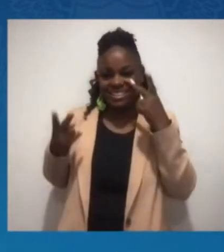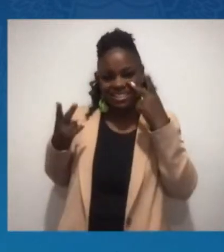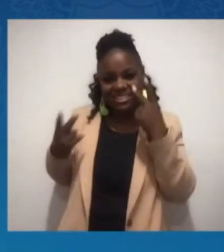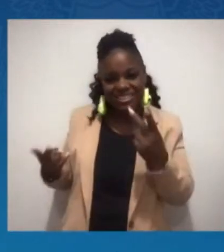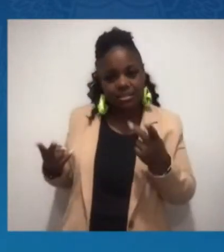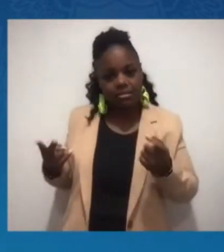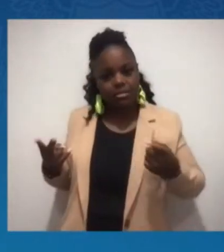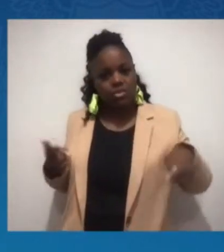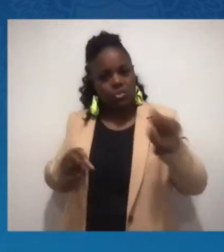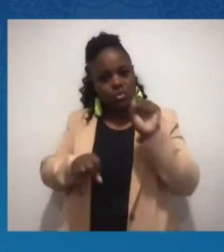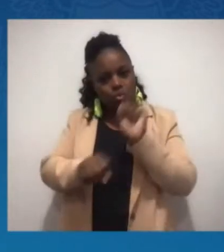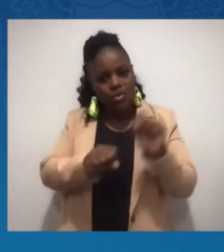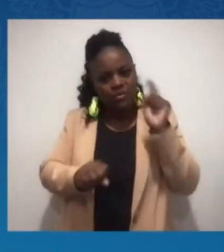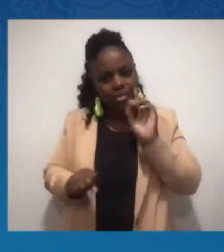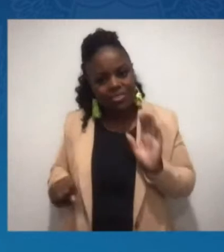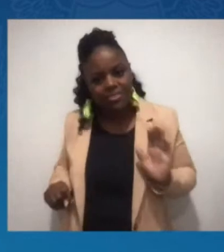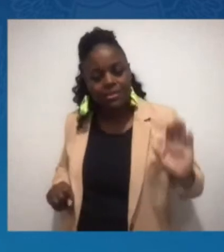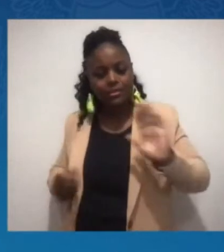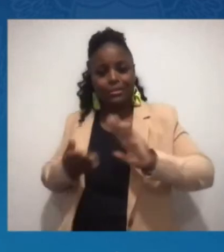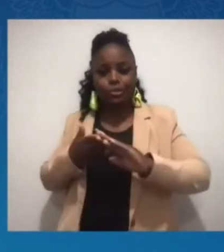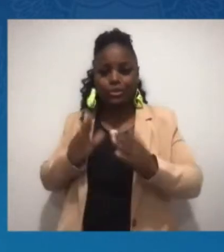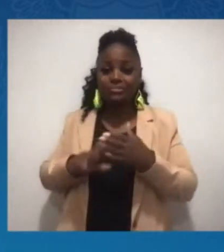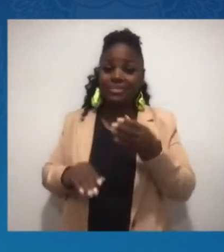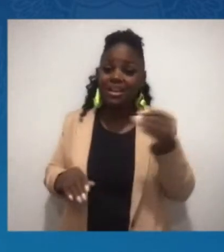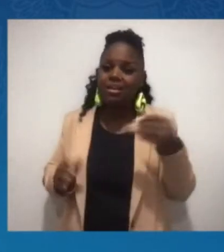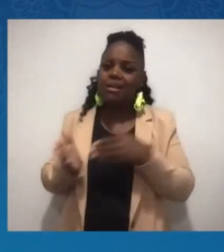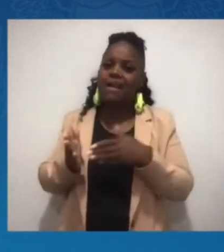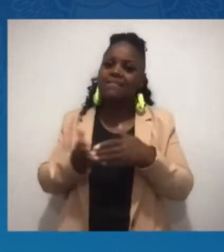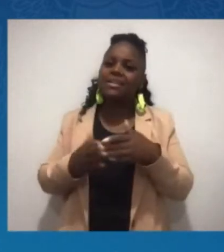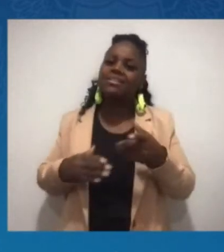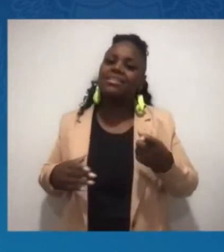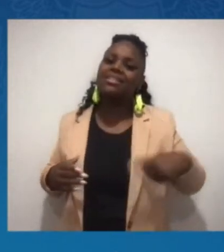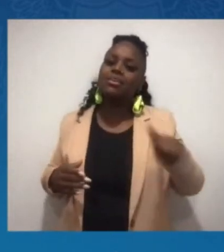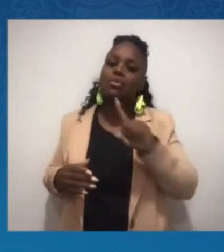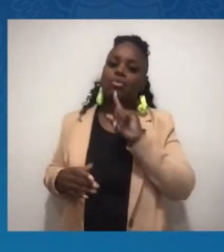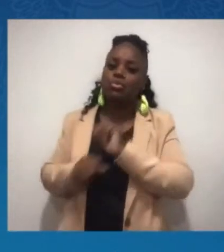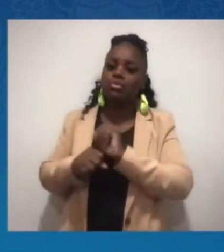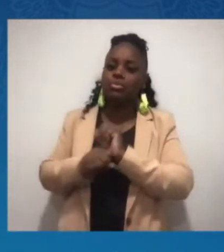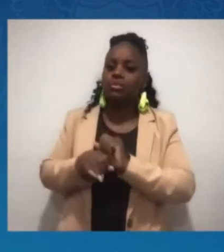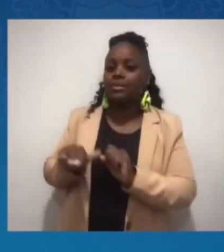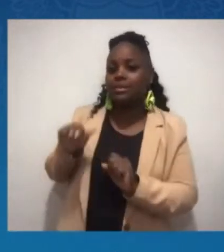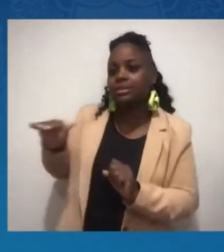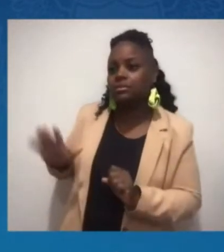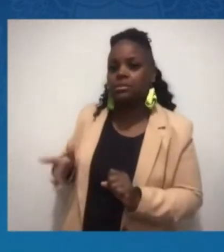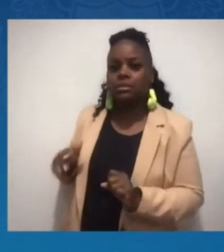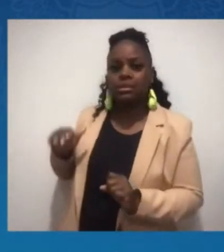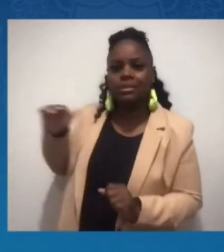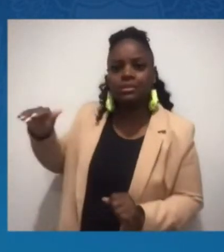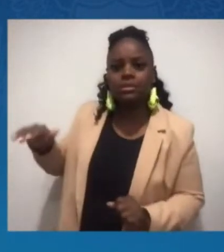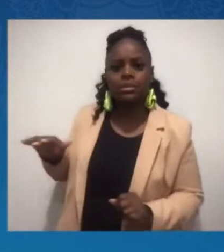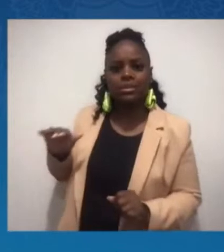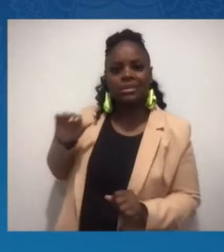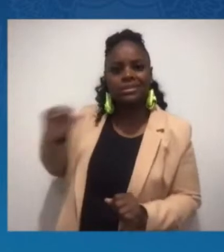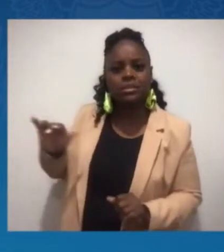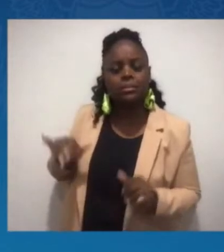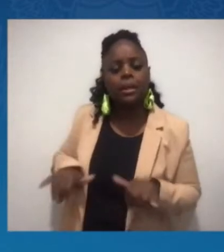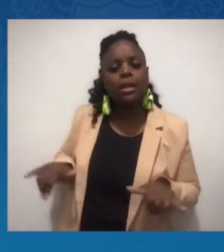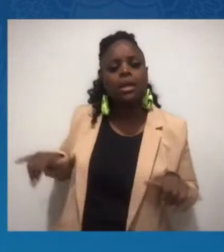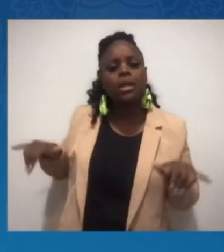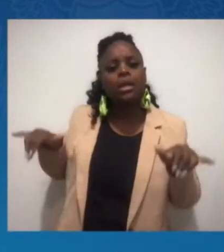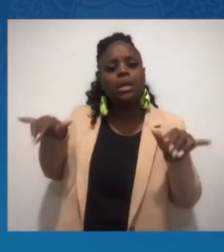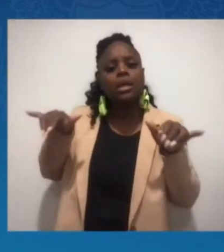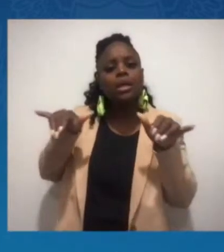often are the conscience for others why we must act. I think the good news is we're now seeing many more